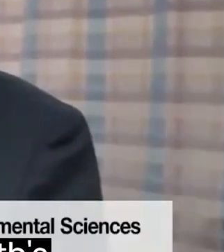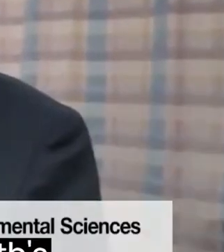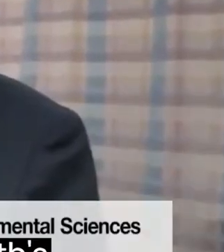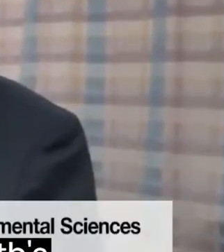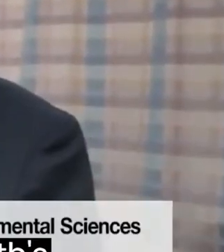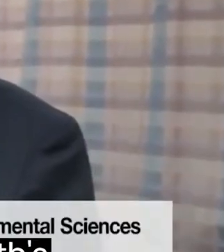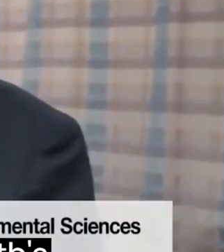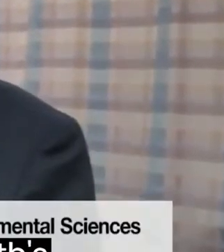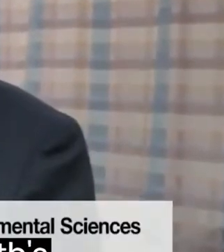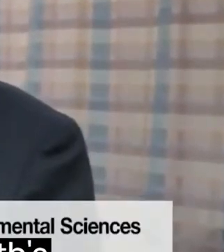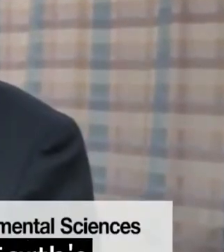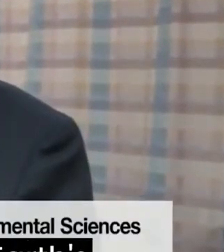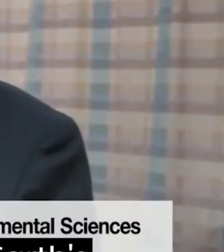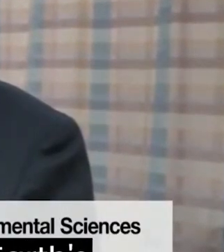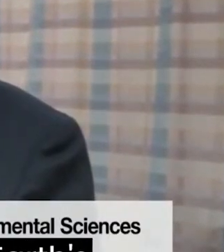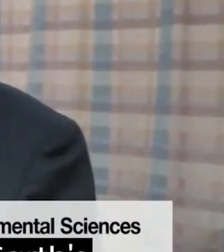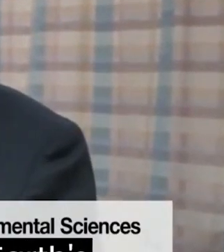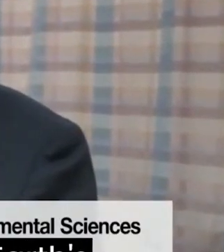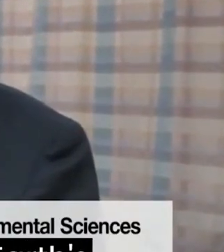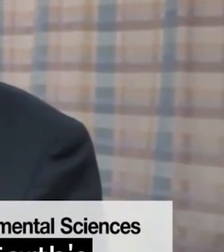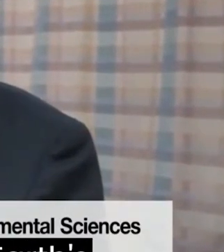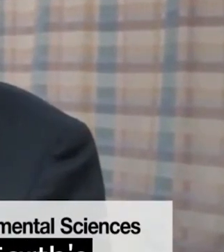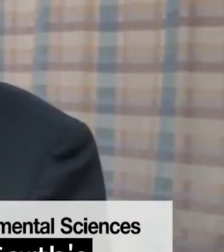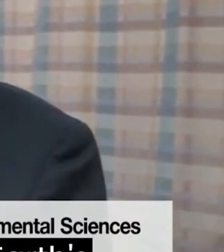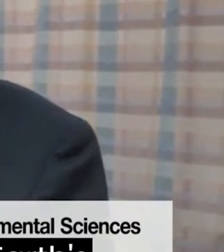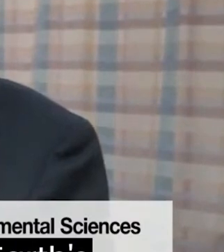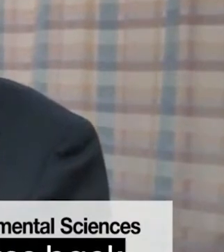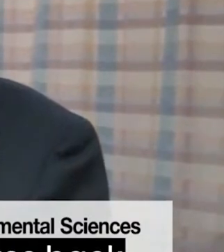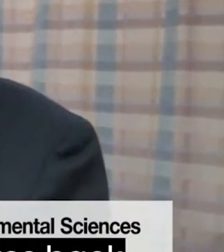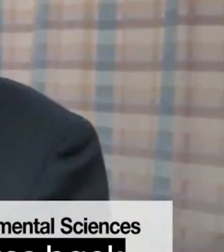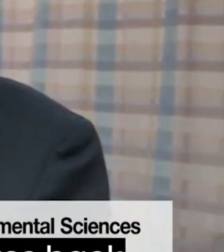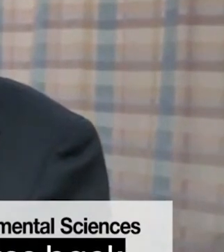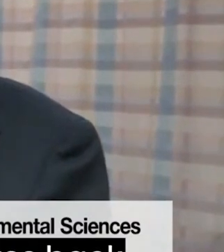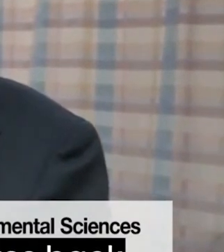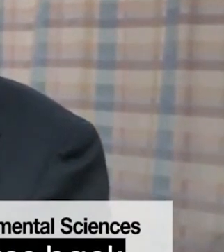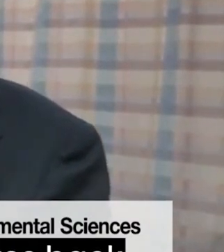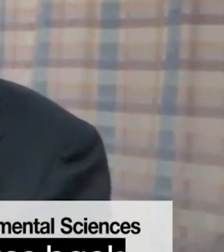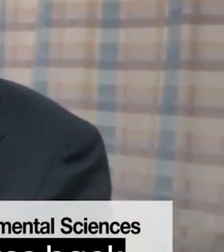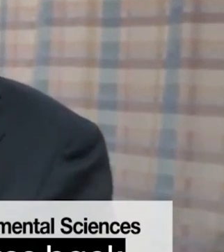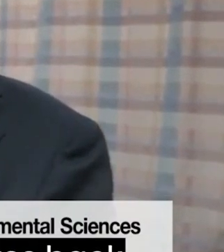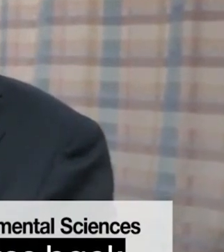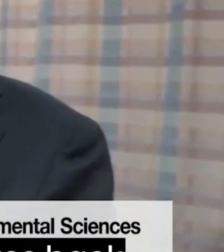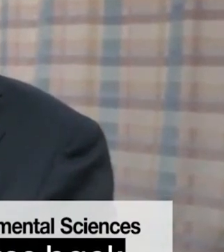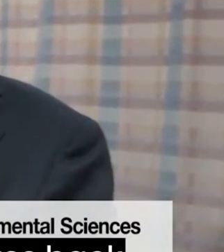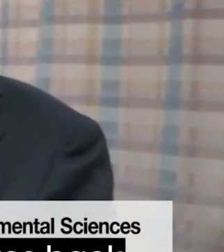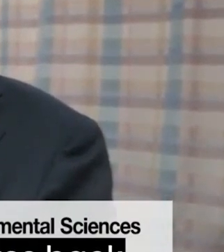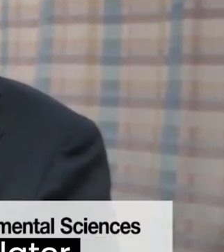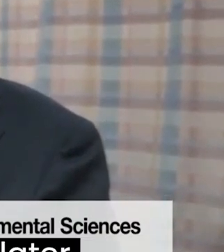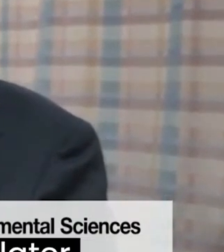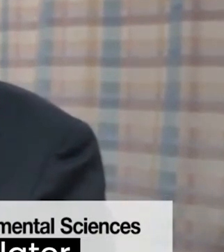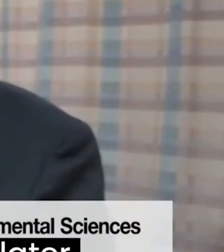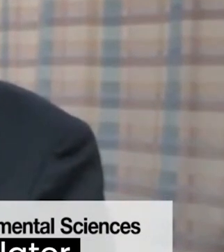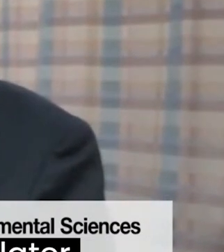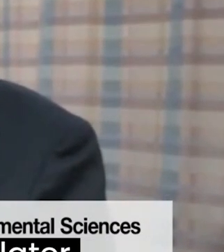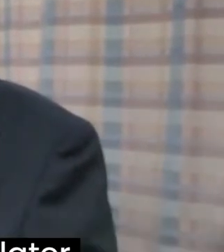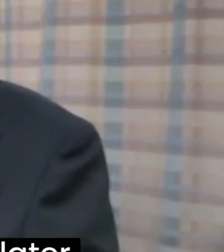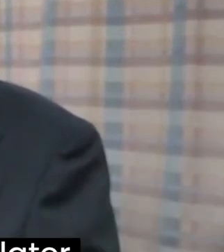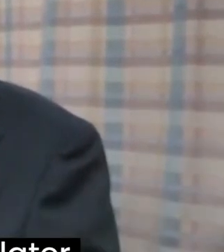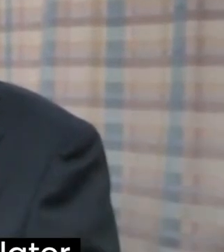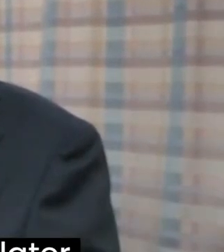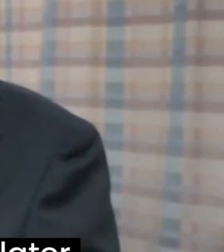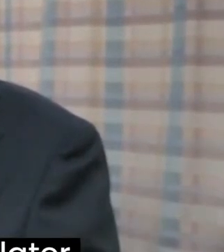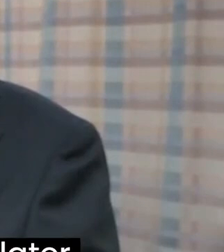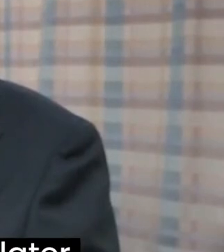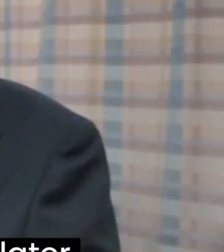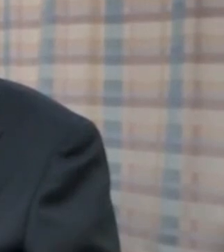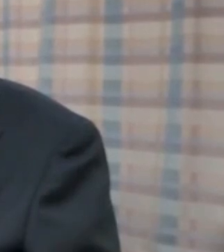There are unsolved mysteries of the Earth's interior. One of them is how the Earth's oceanic crust is created and evolves back to extinction